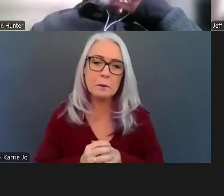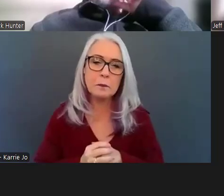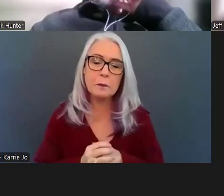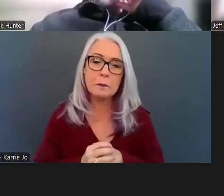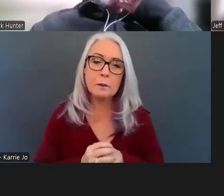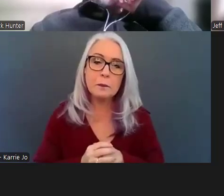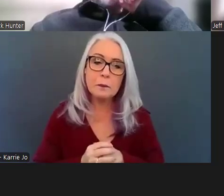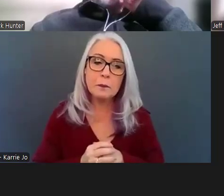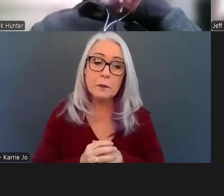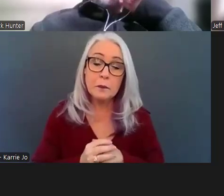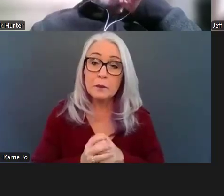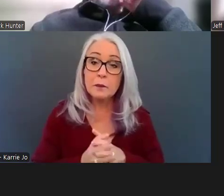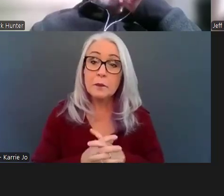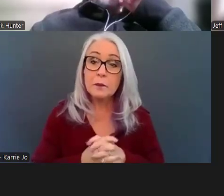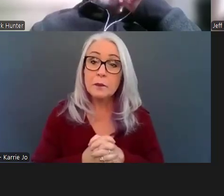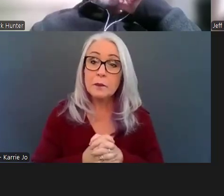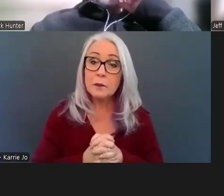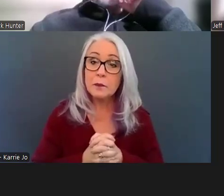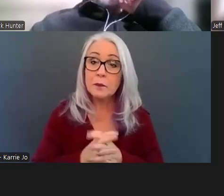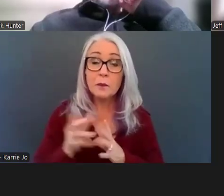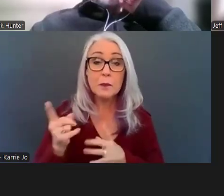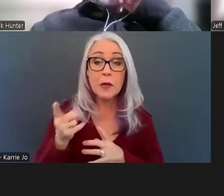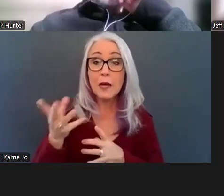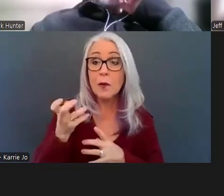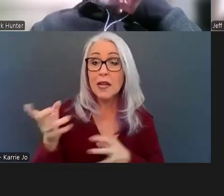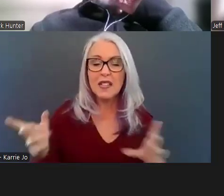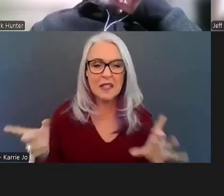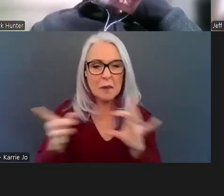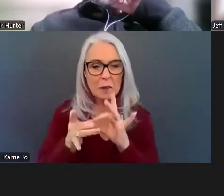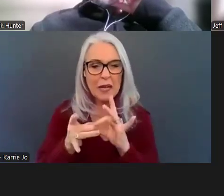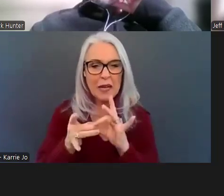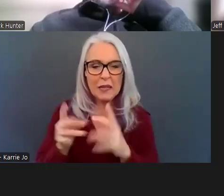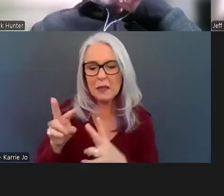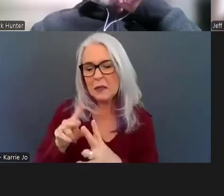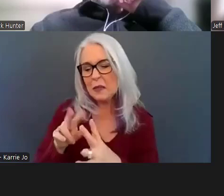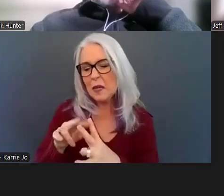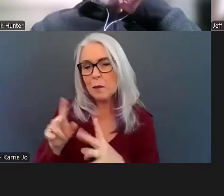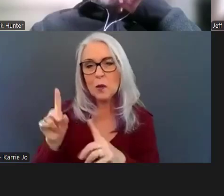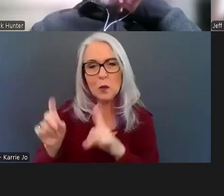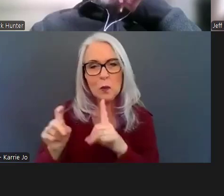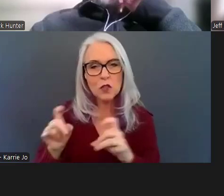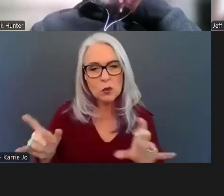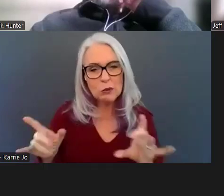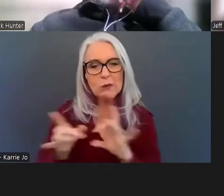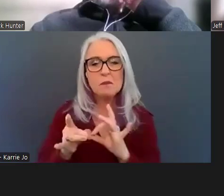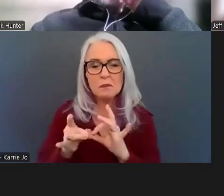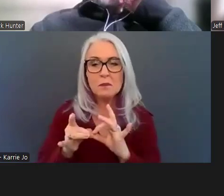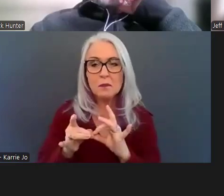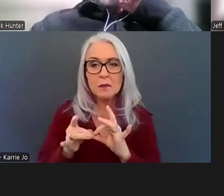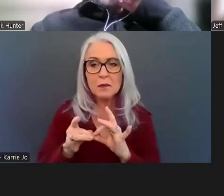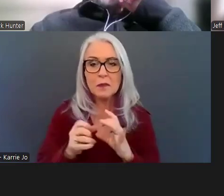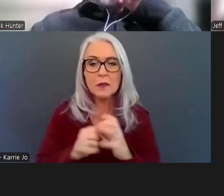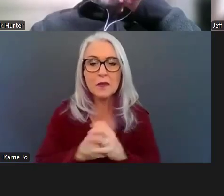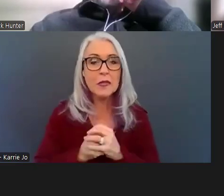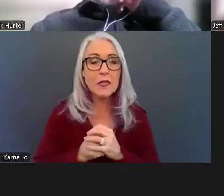Um, I'm going to combine a couple of questions dealing with